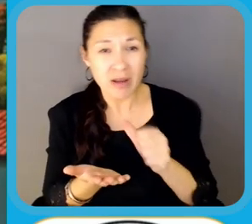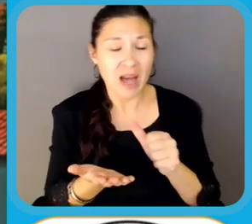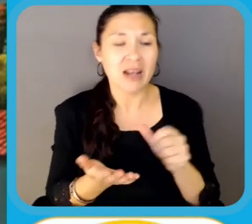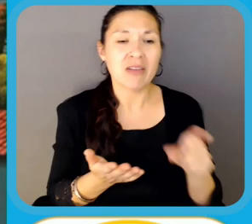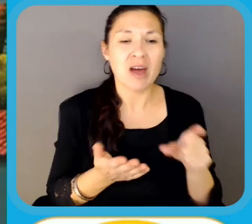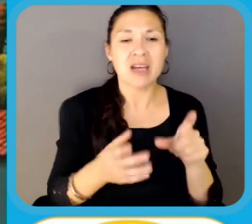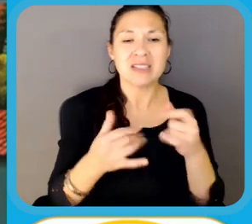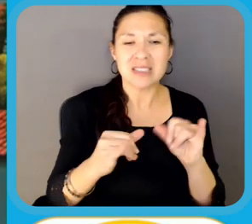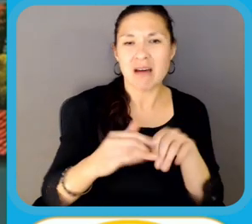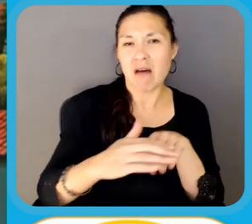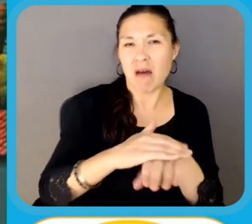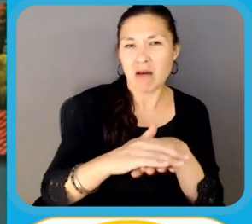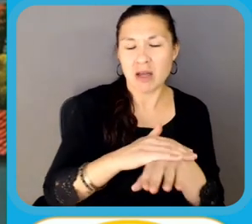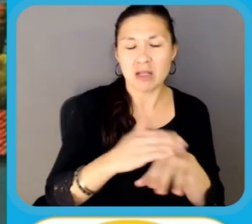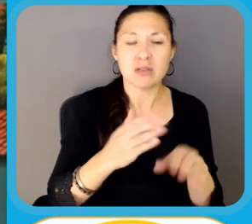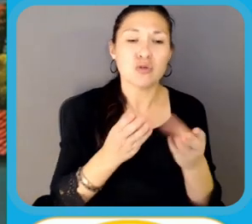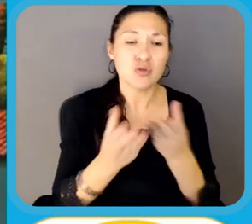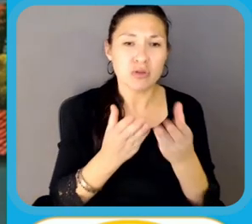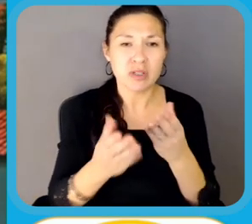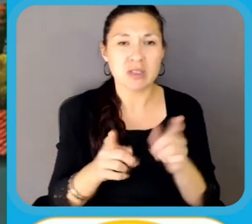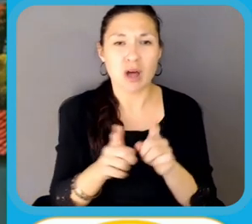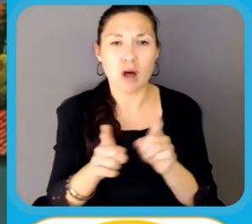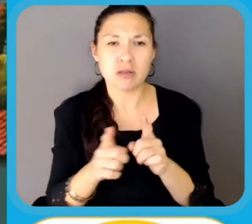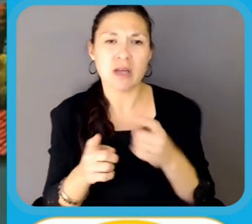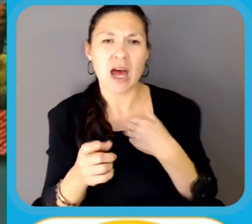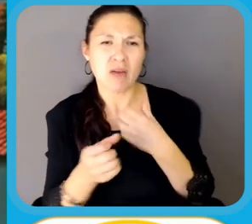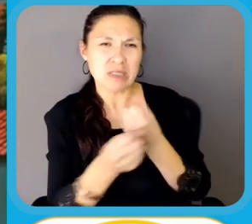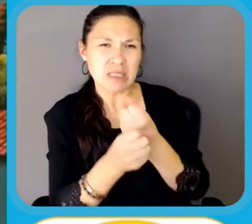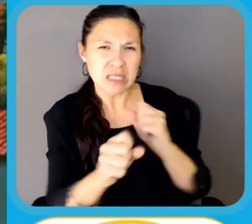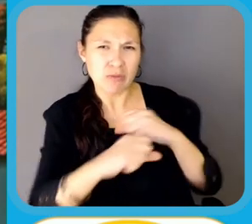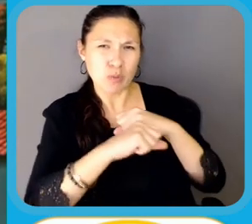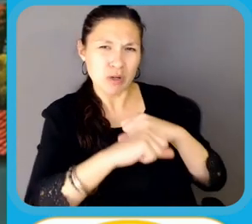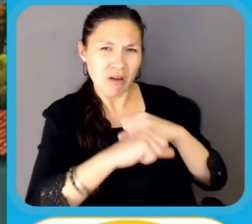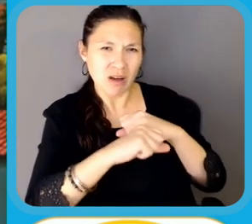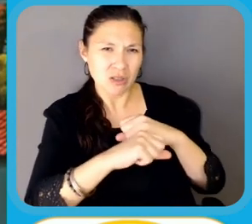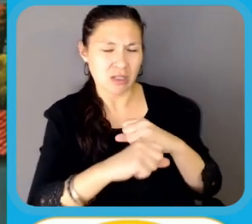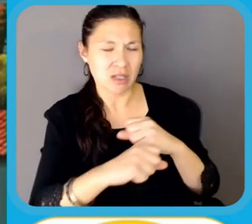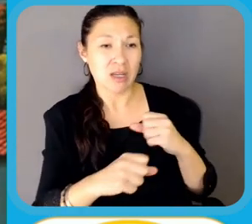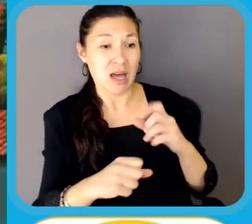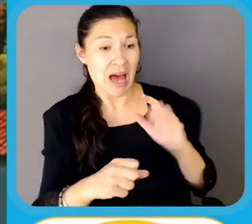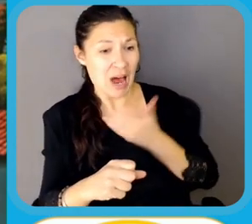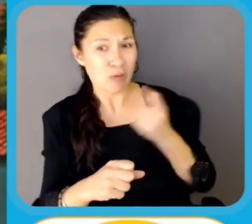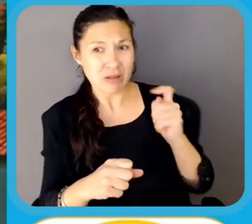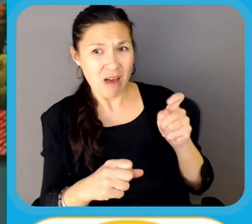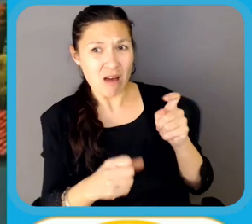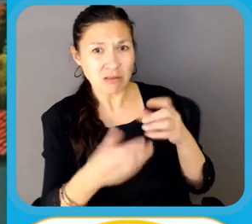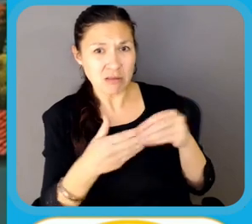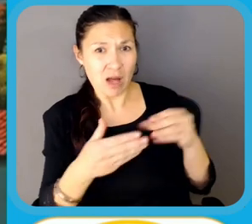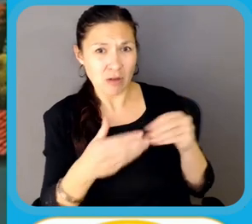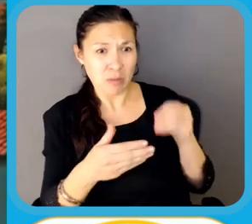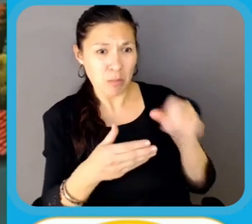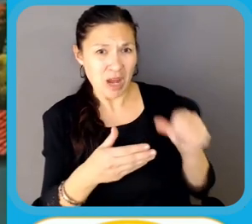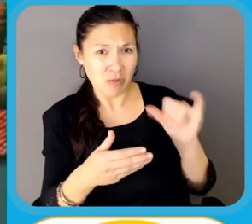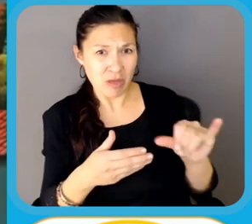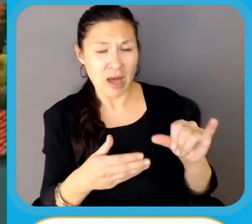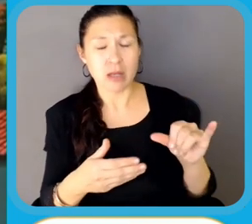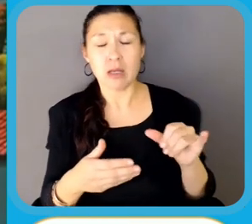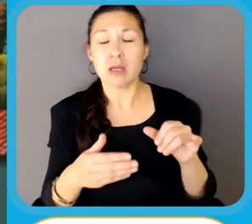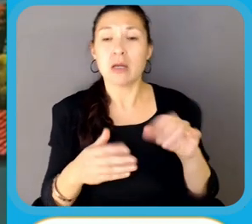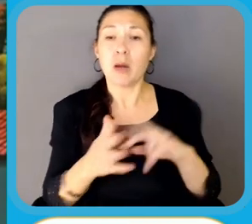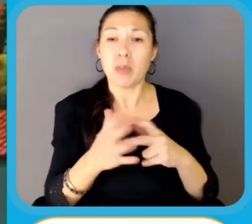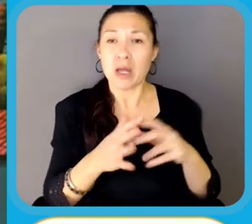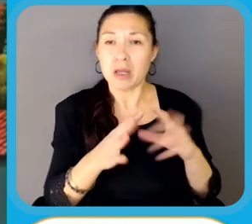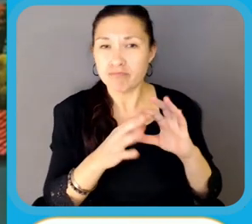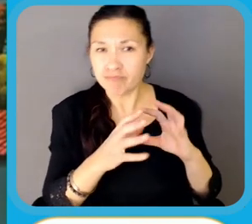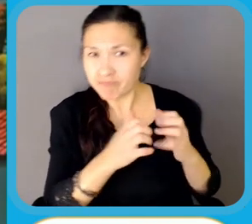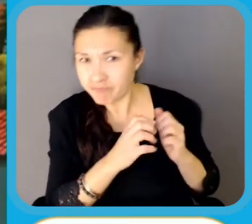safety net that their very tax dollars pay for. Building on our successes, together, we must continue to take decisive,